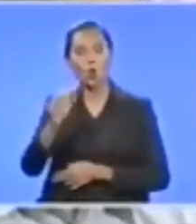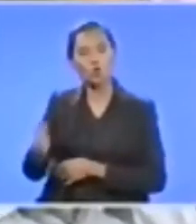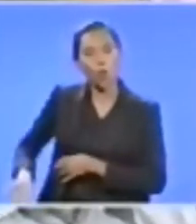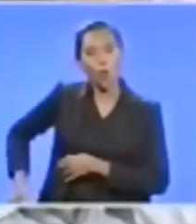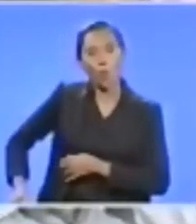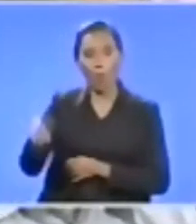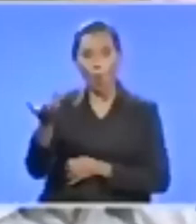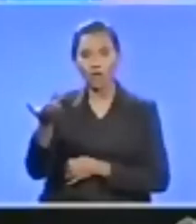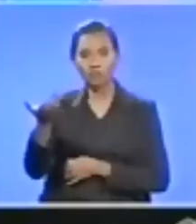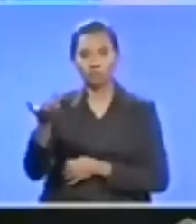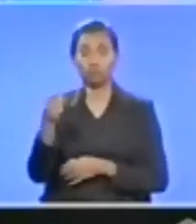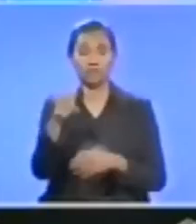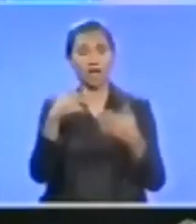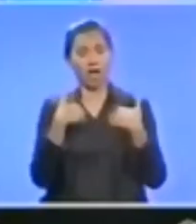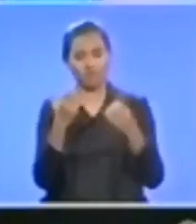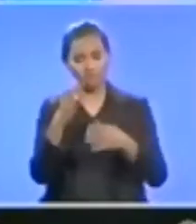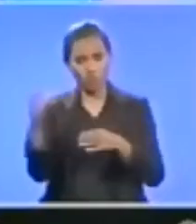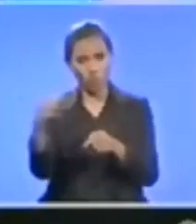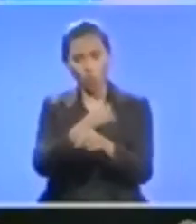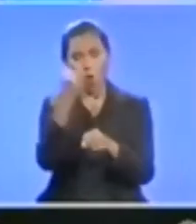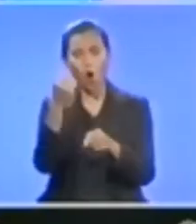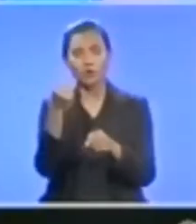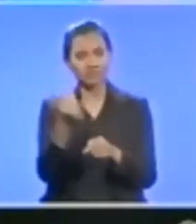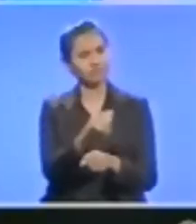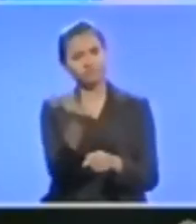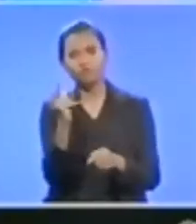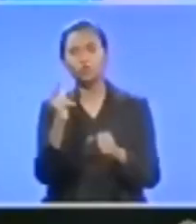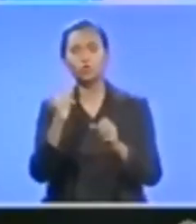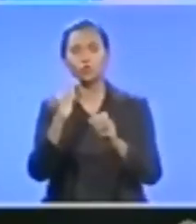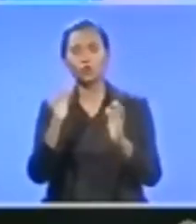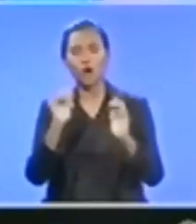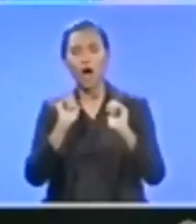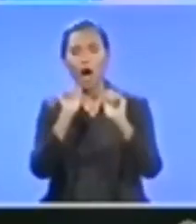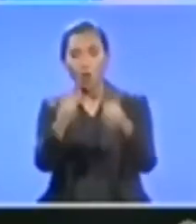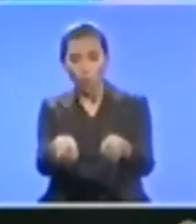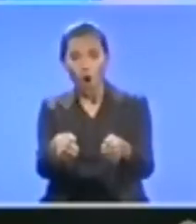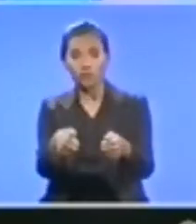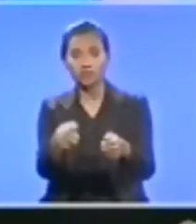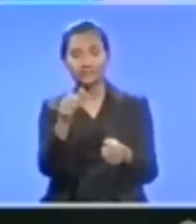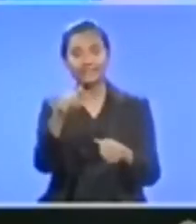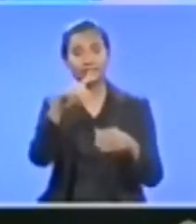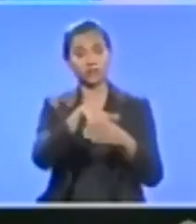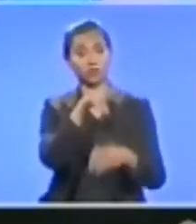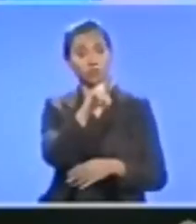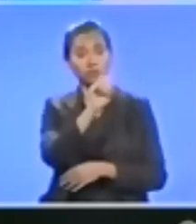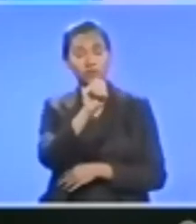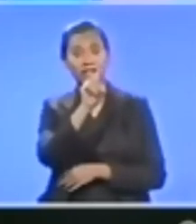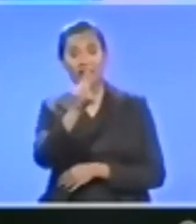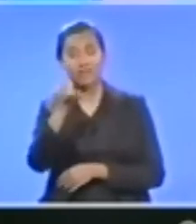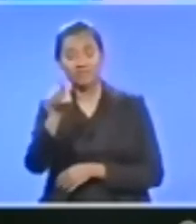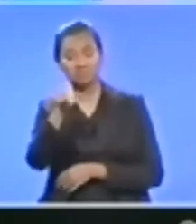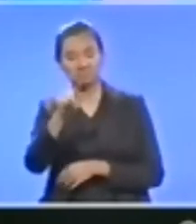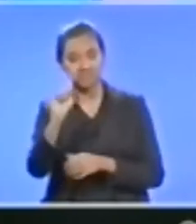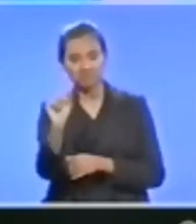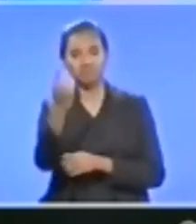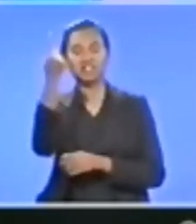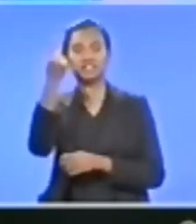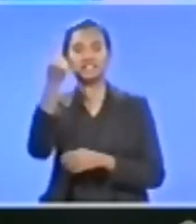awards, including coming in first at the 2011 National Disability